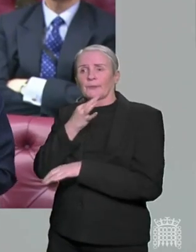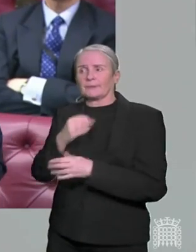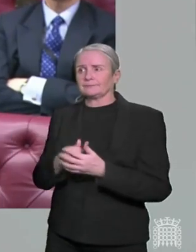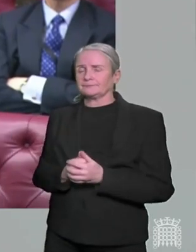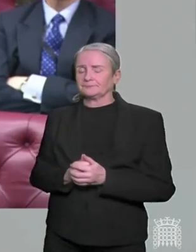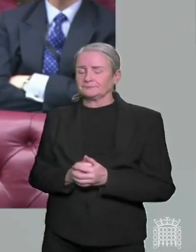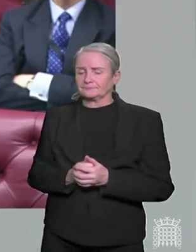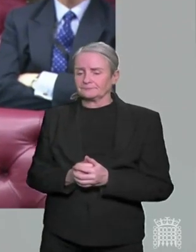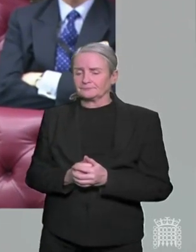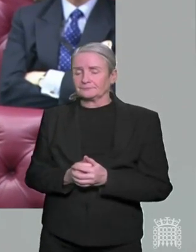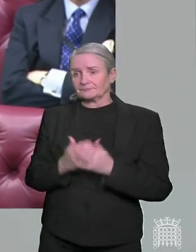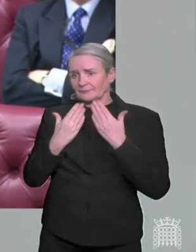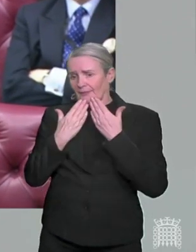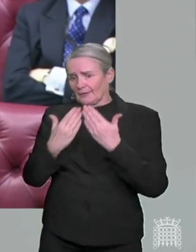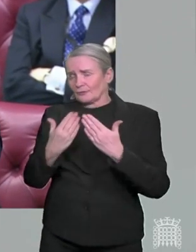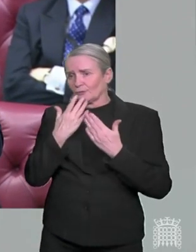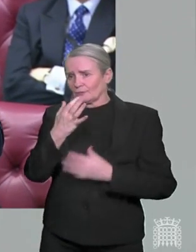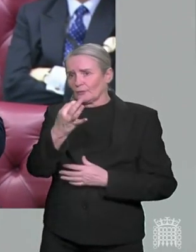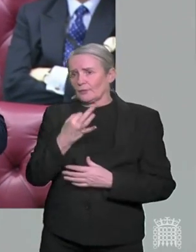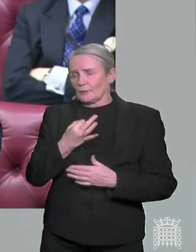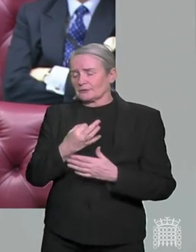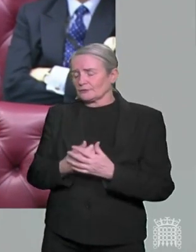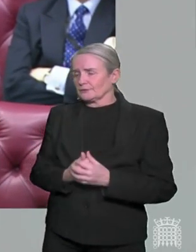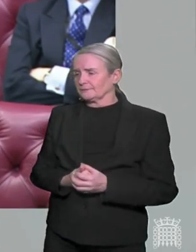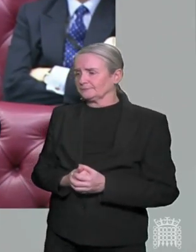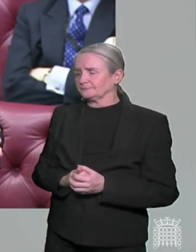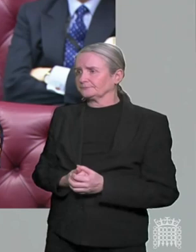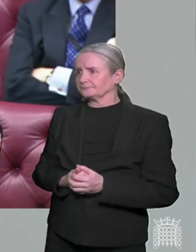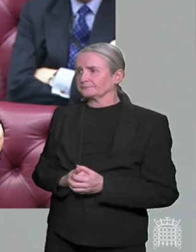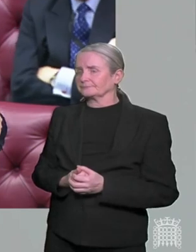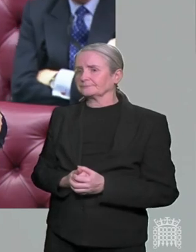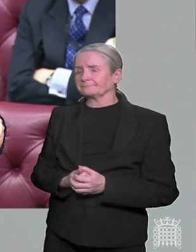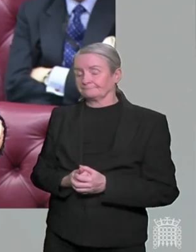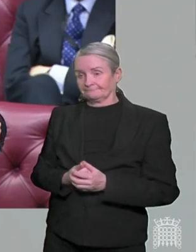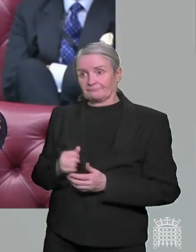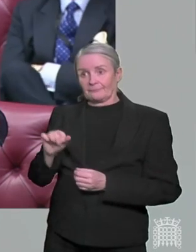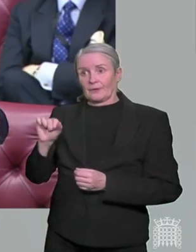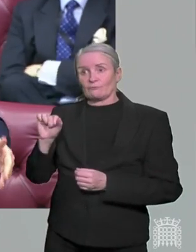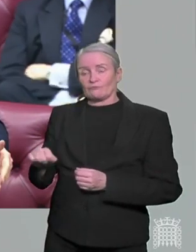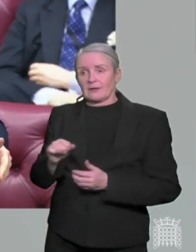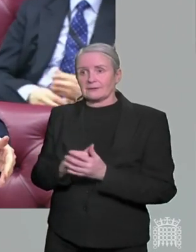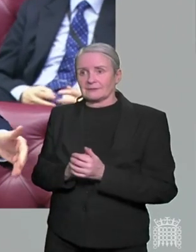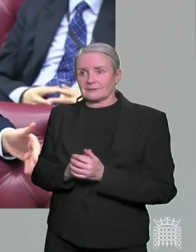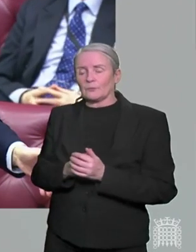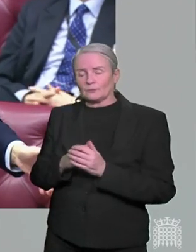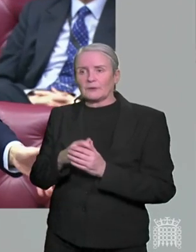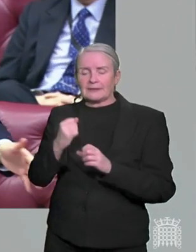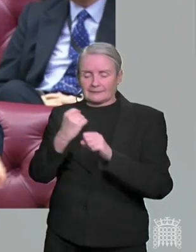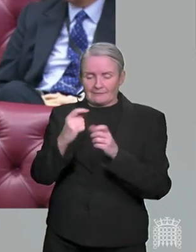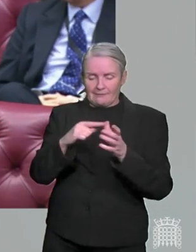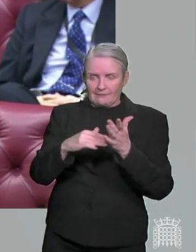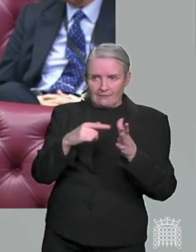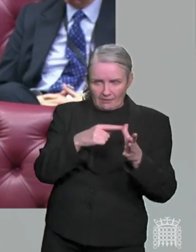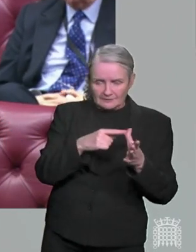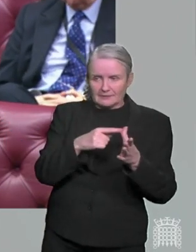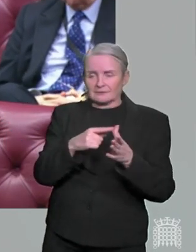the Archbishop of Canterbury, for his question. First of all, he's absolutely right to say we should focus on what's happening in the West Bank as well as Gaza. And it